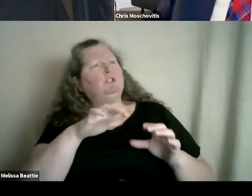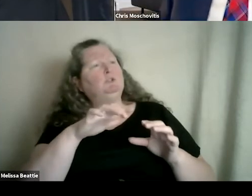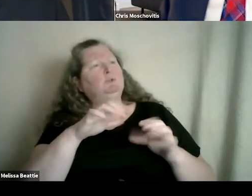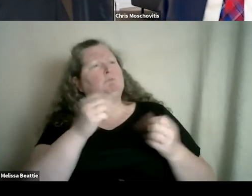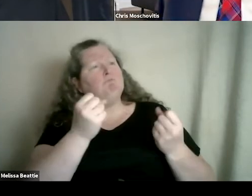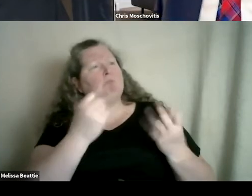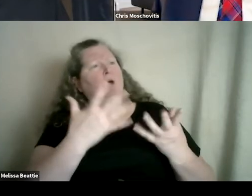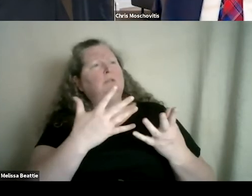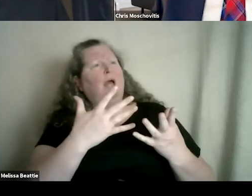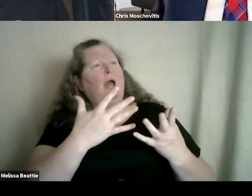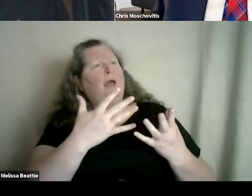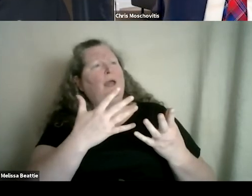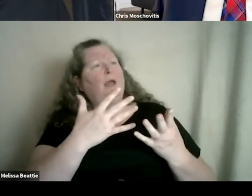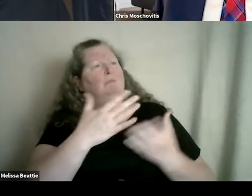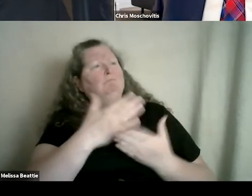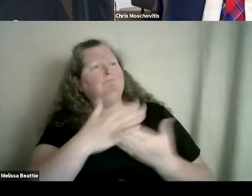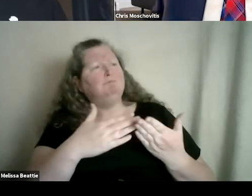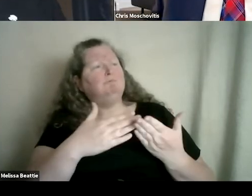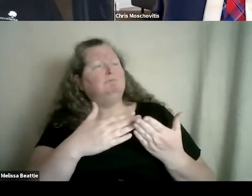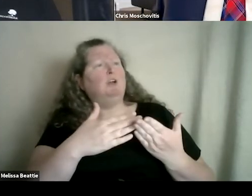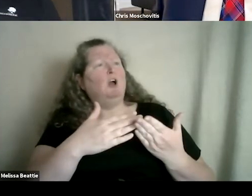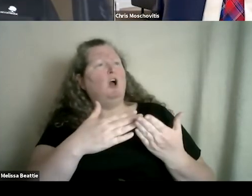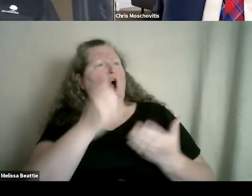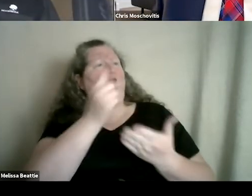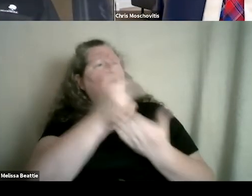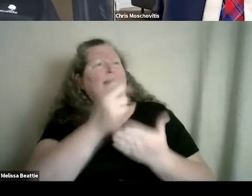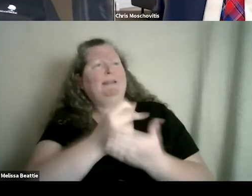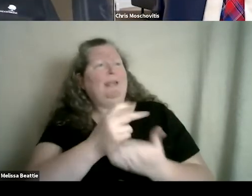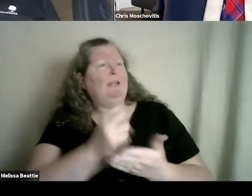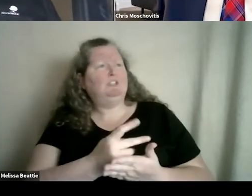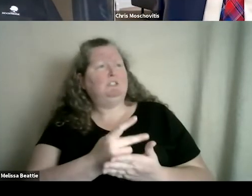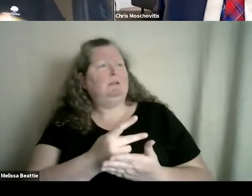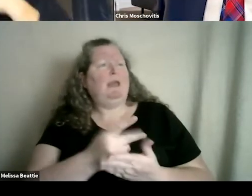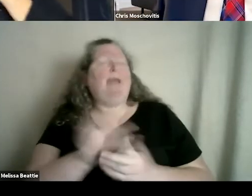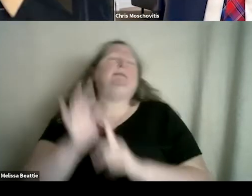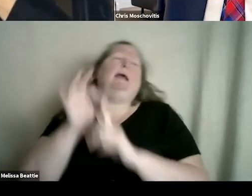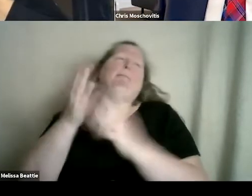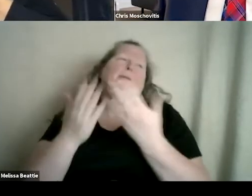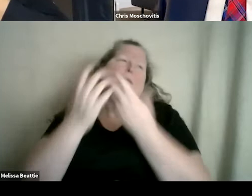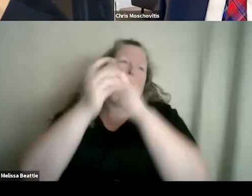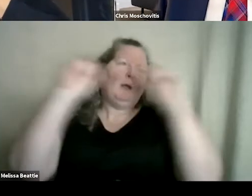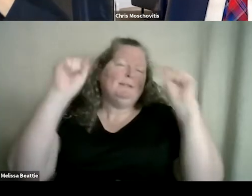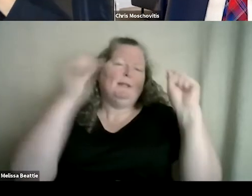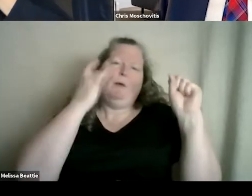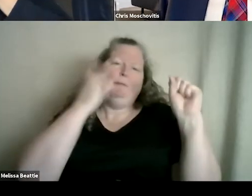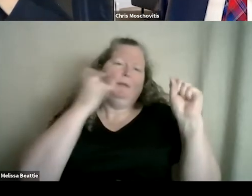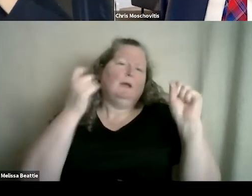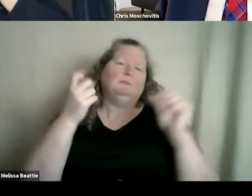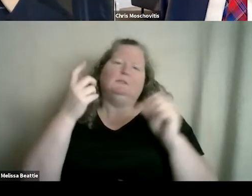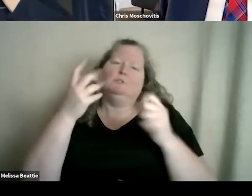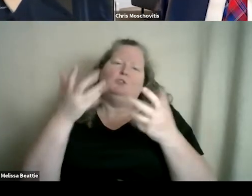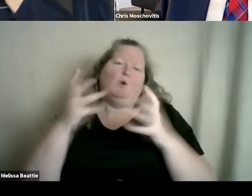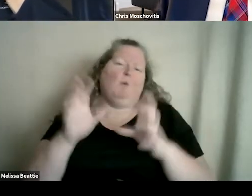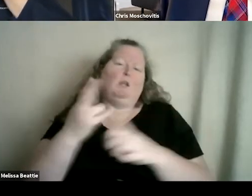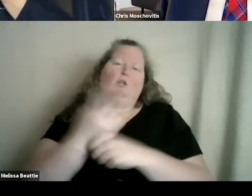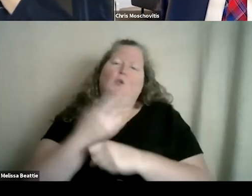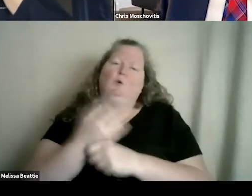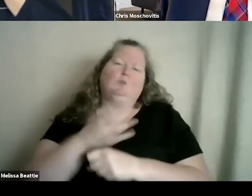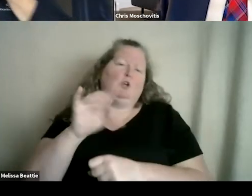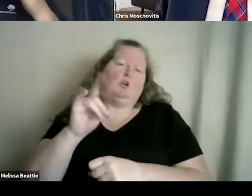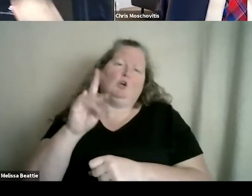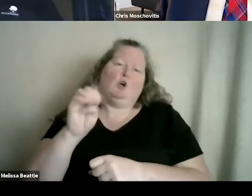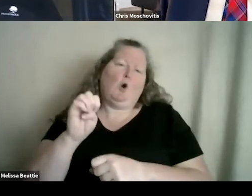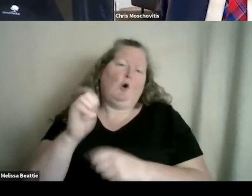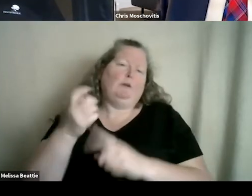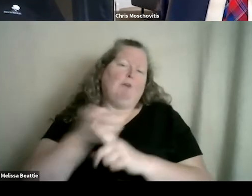everybody but the president, because he can't possibly tolerate putting the code from the cell phone onto the password field. It's like, okay,